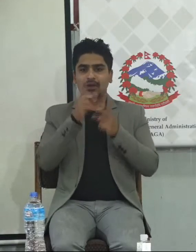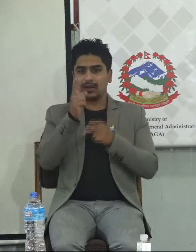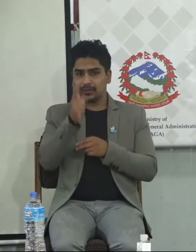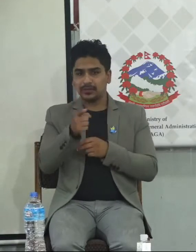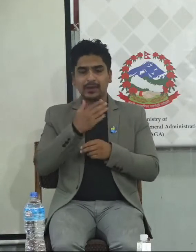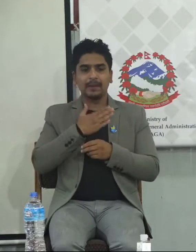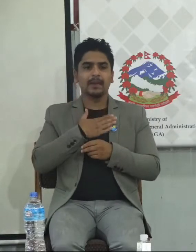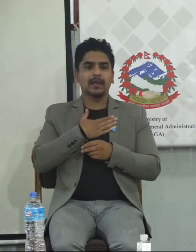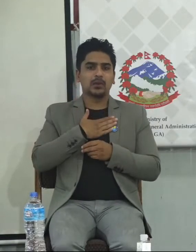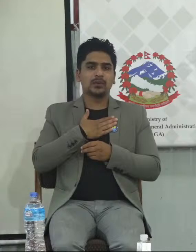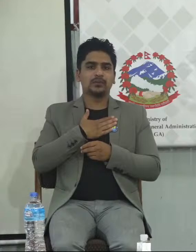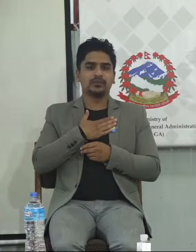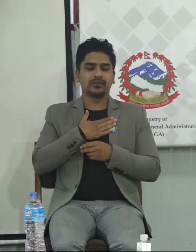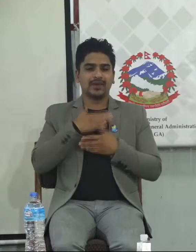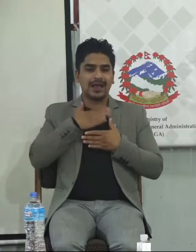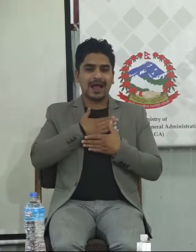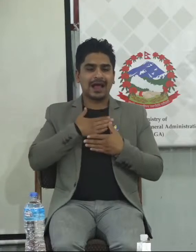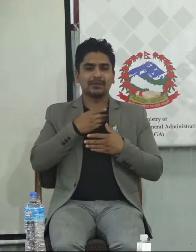self-confidence,